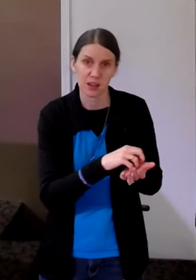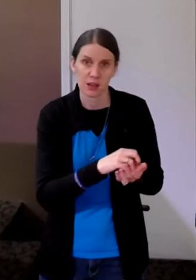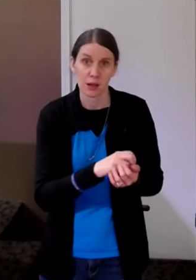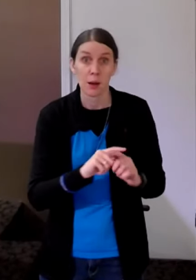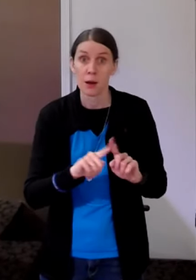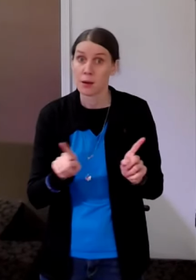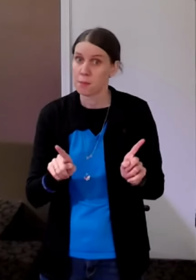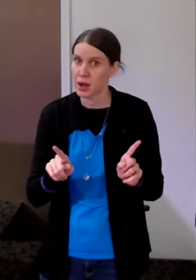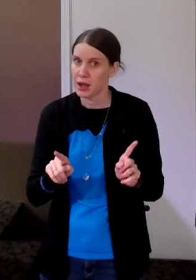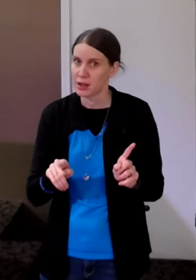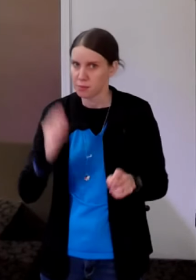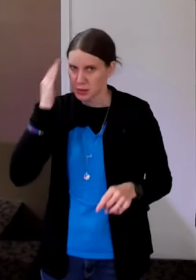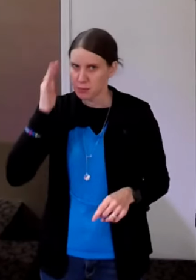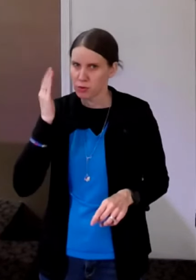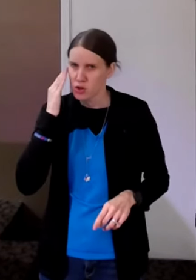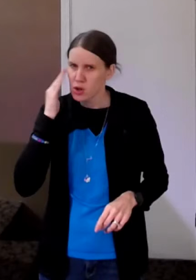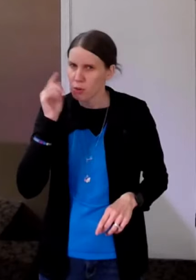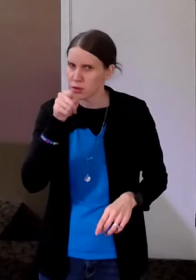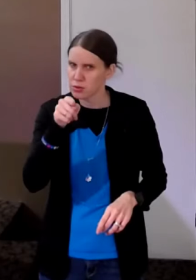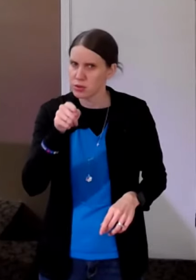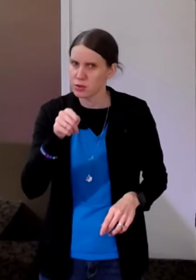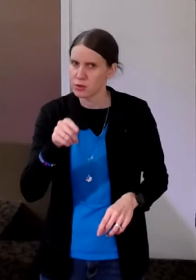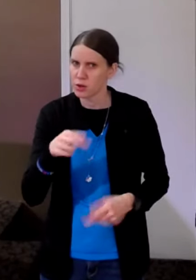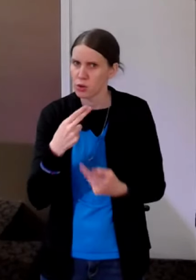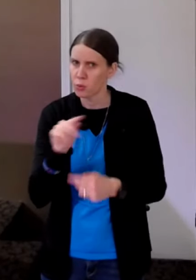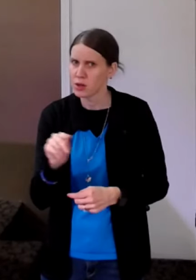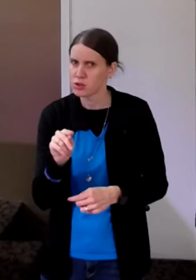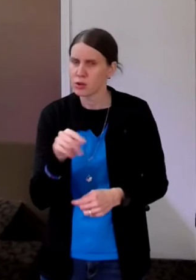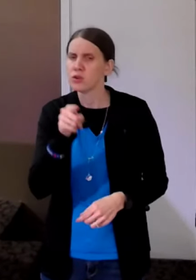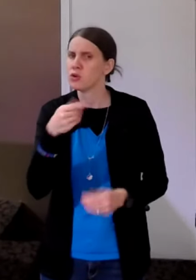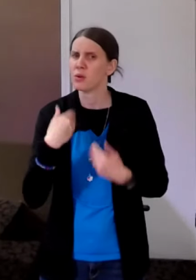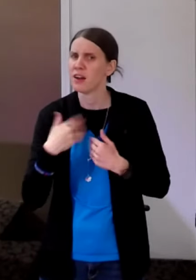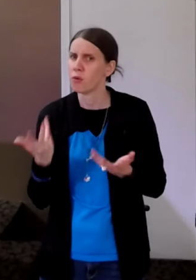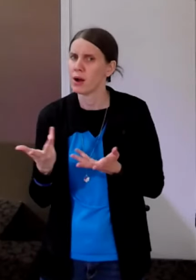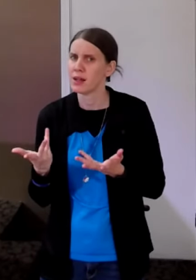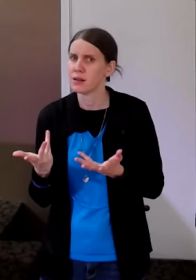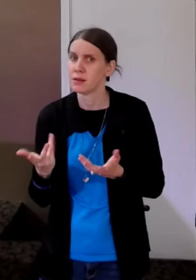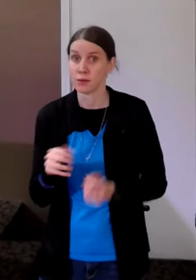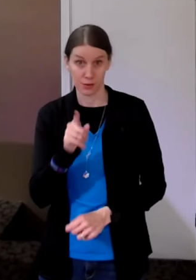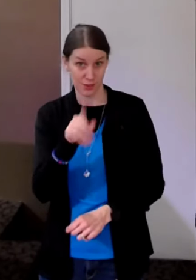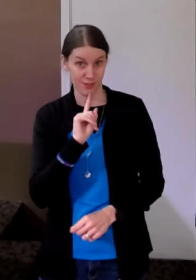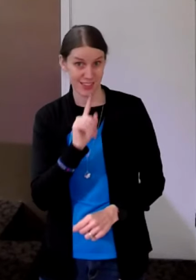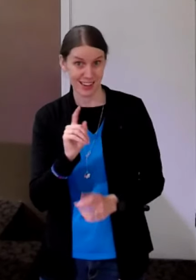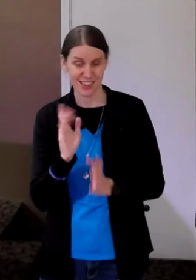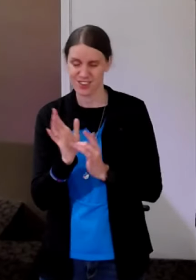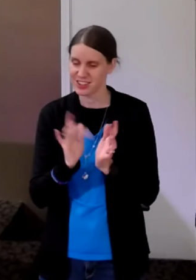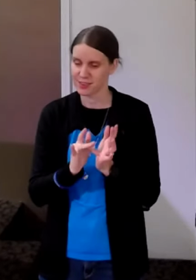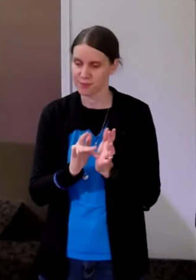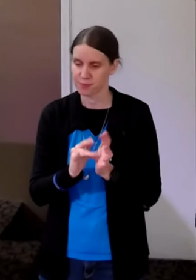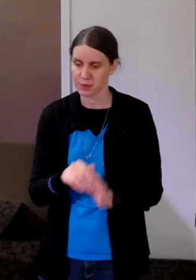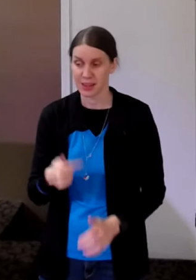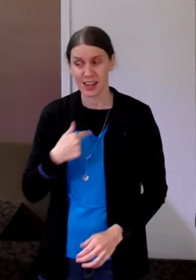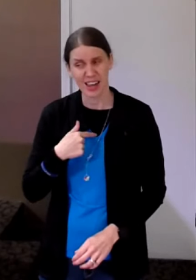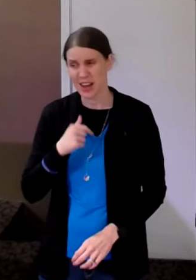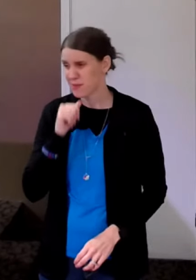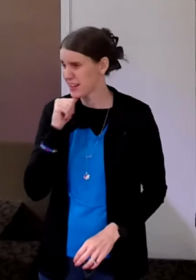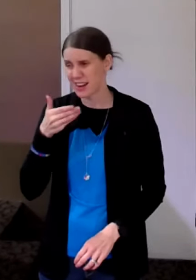"What is it that you have?" And you're going to say, "Jesus. It's not me. I'm not a better